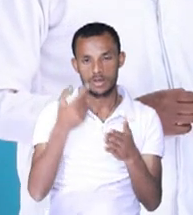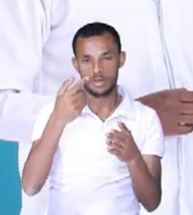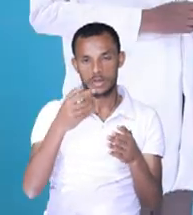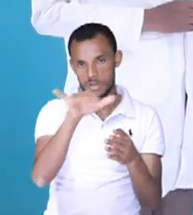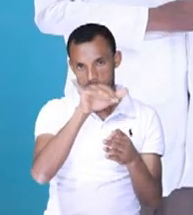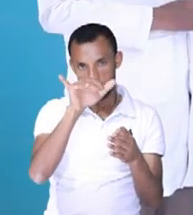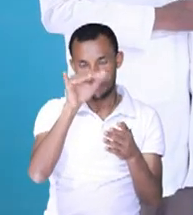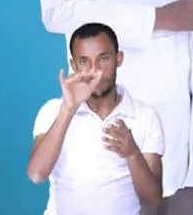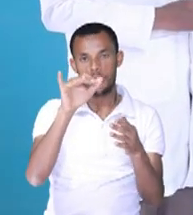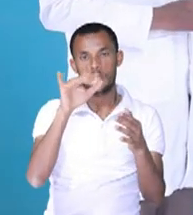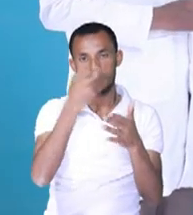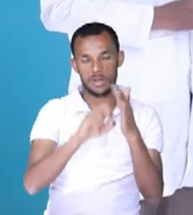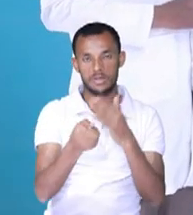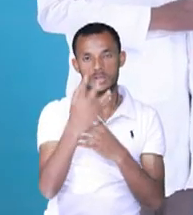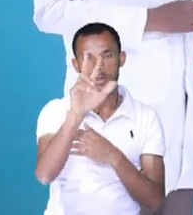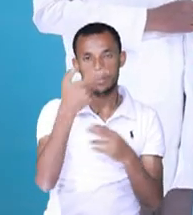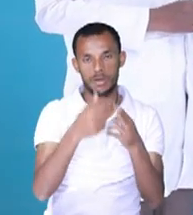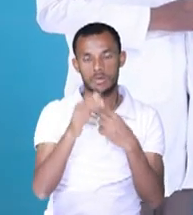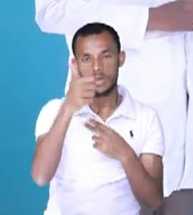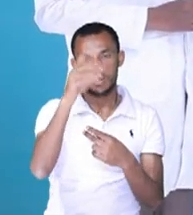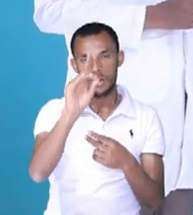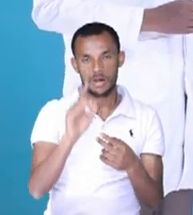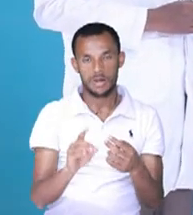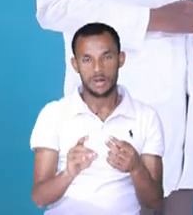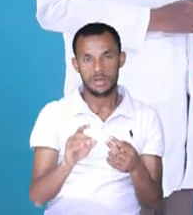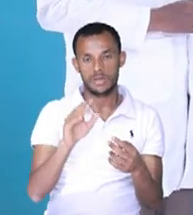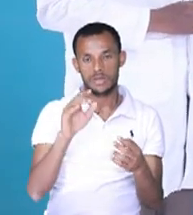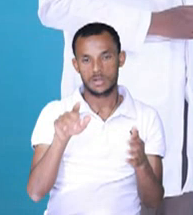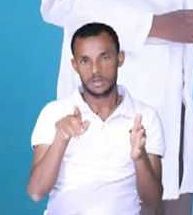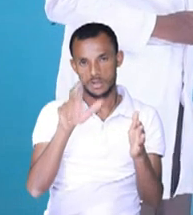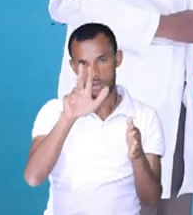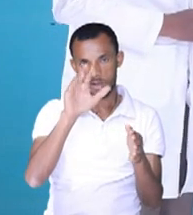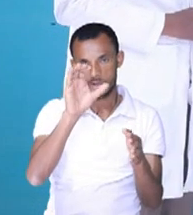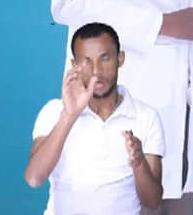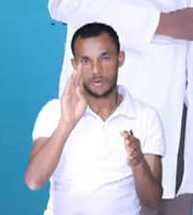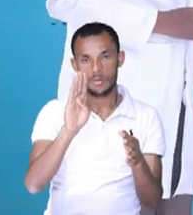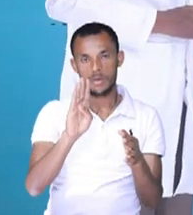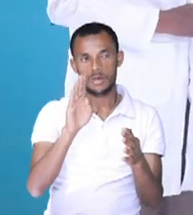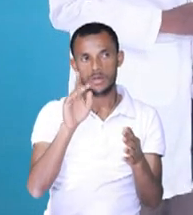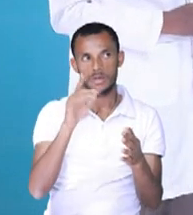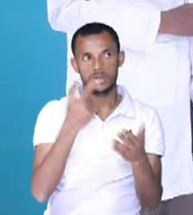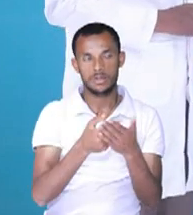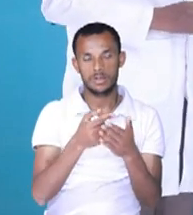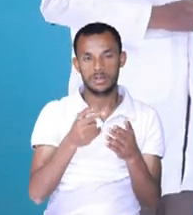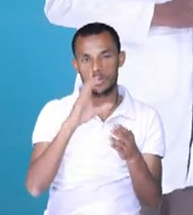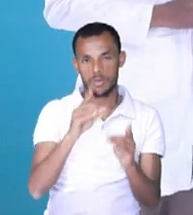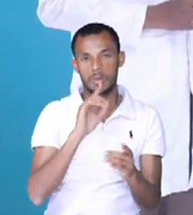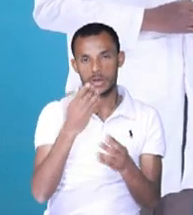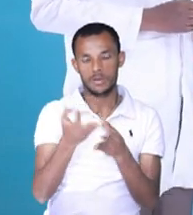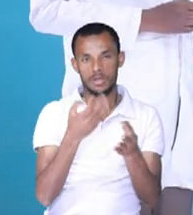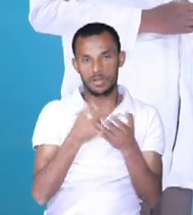3. This could be 3 times AD minus CB. This could be expressed in the form